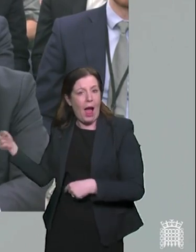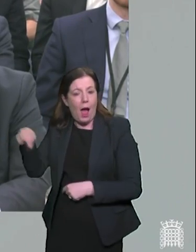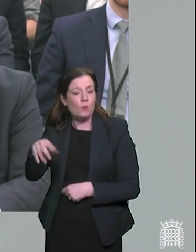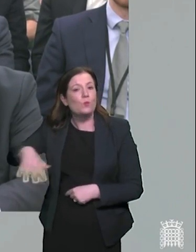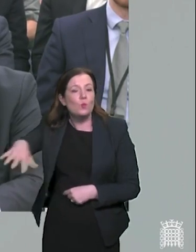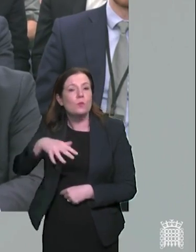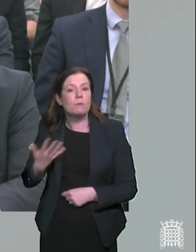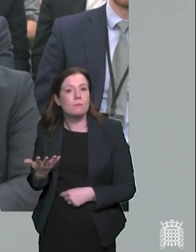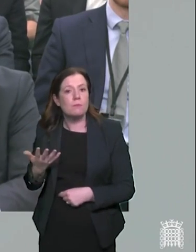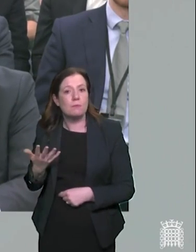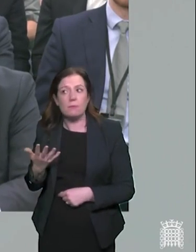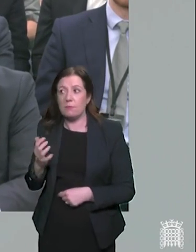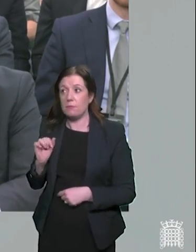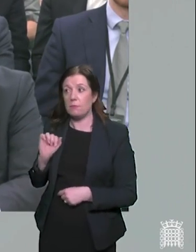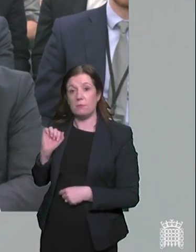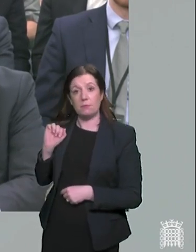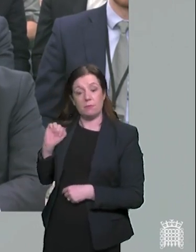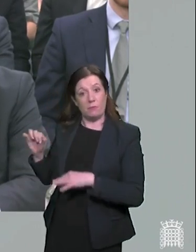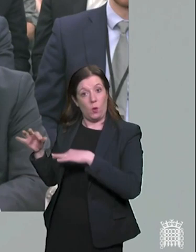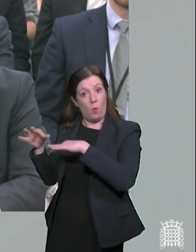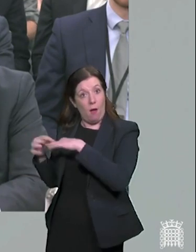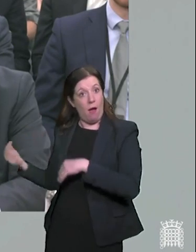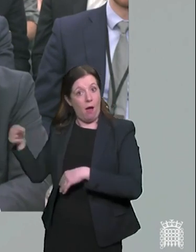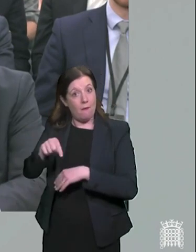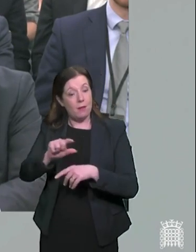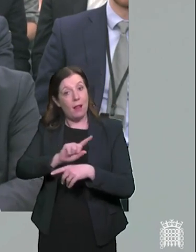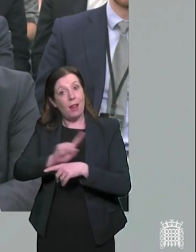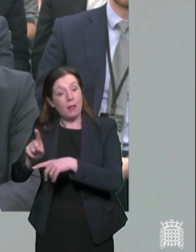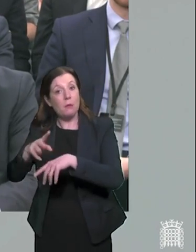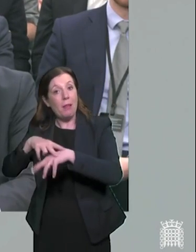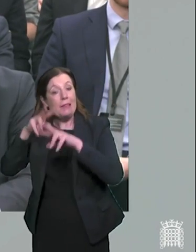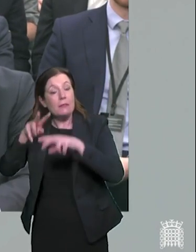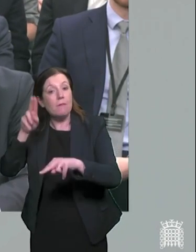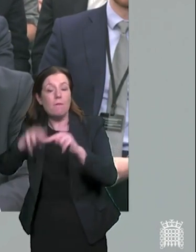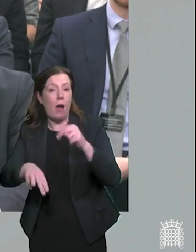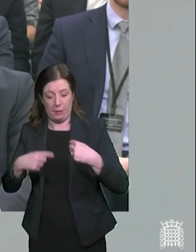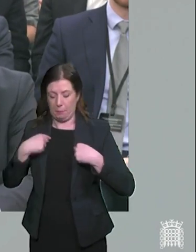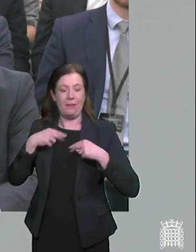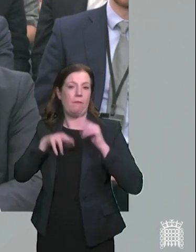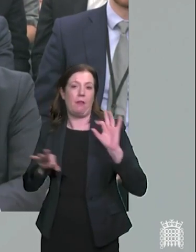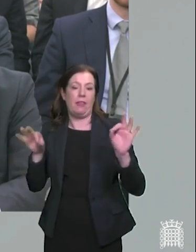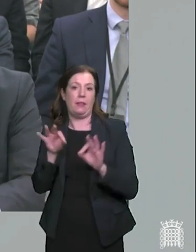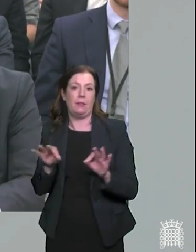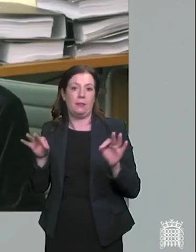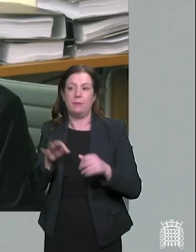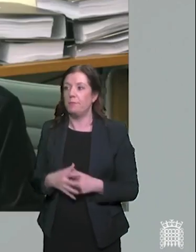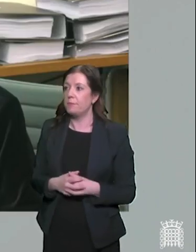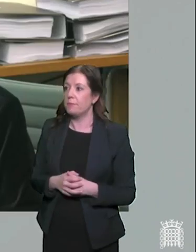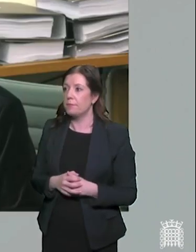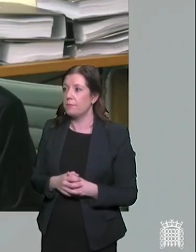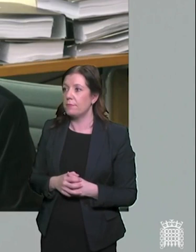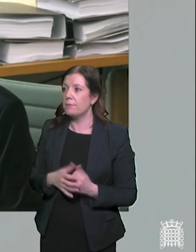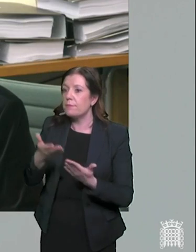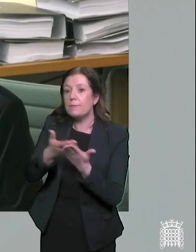And she certainly didn't receive a fixed penalty notice for that event, and nor did I. You'll also see from